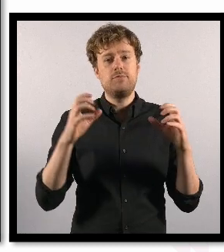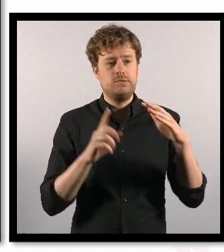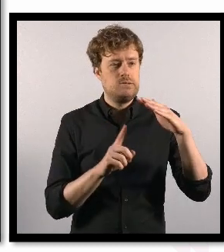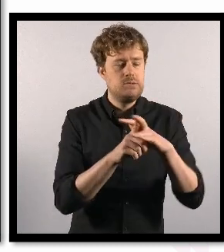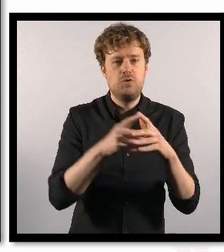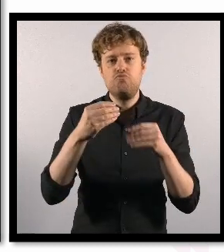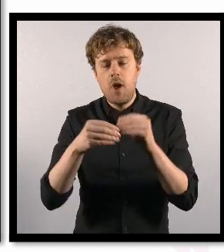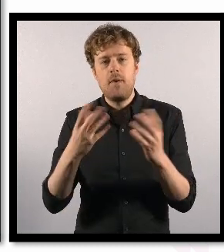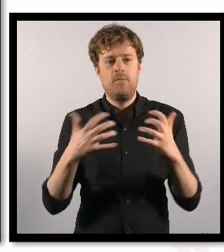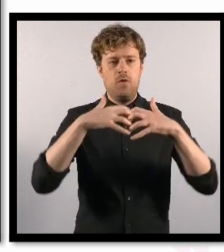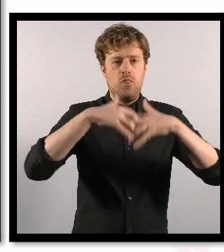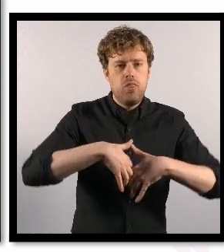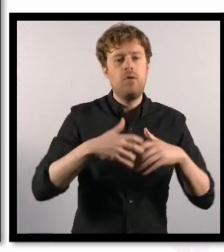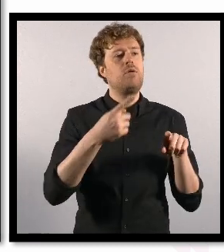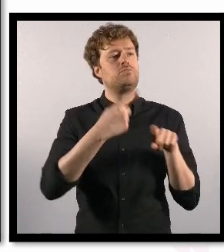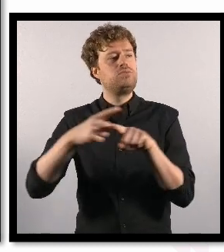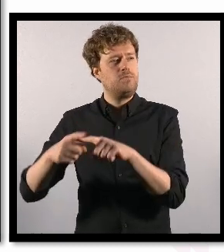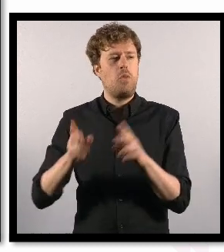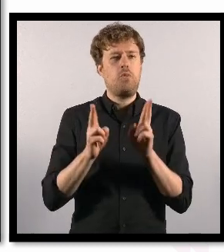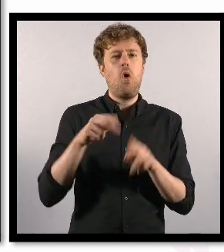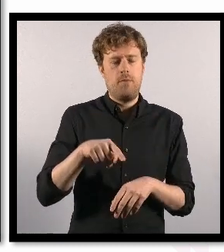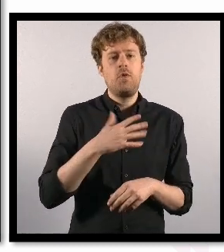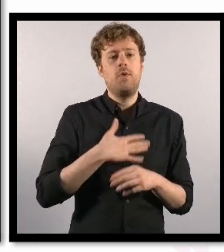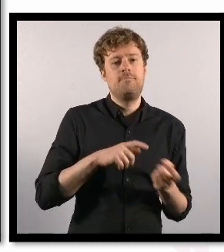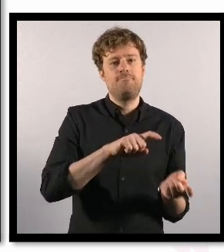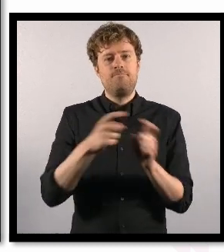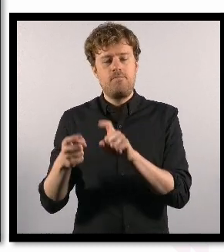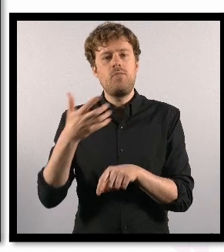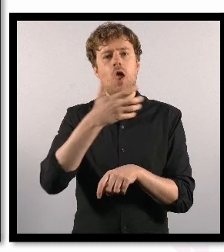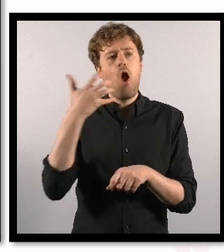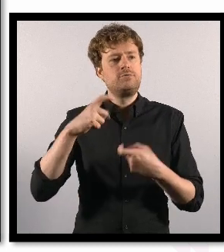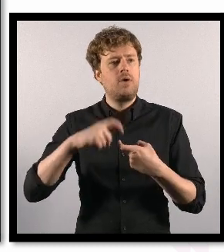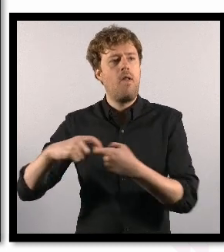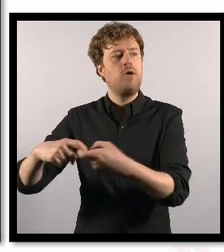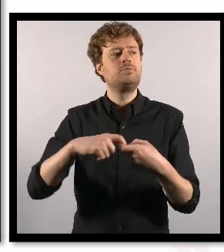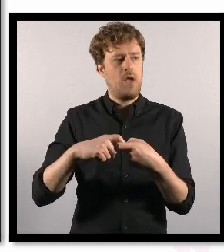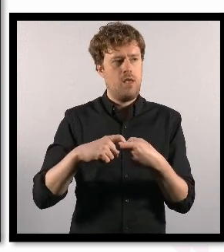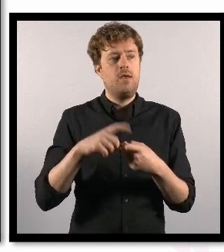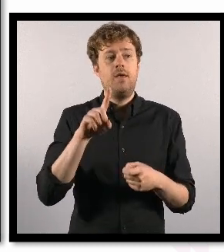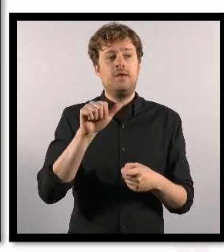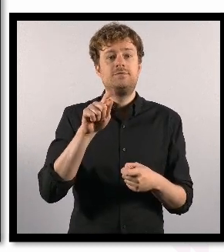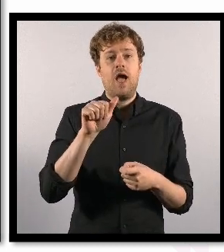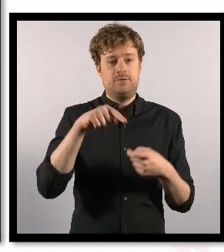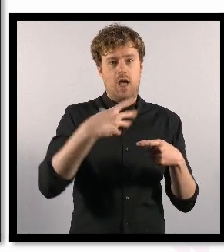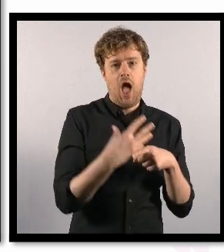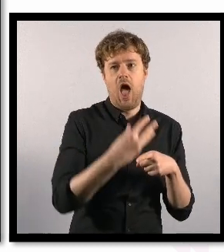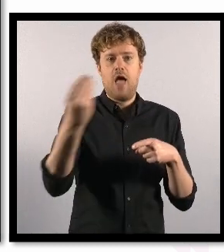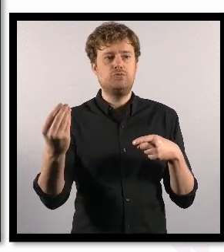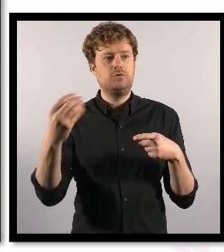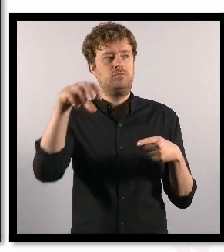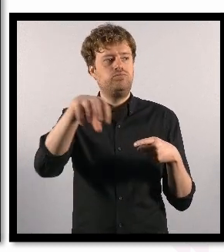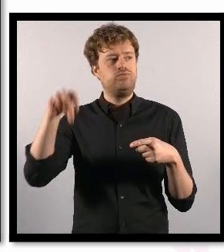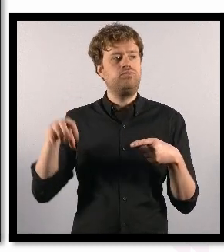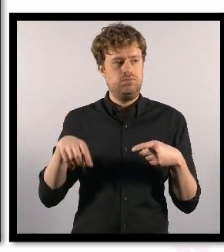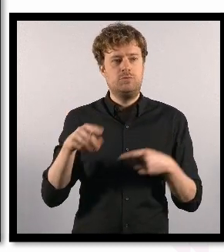Solo.io, with a view to saving maybe hundreds of thousands of dollars off our annual cloud bill. And we're looking at improving our